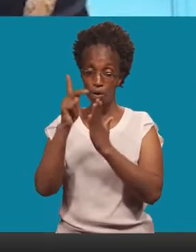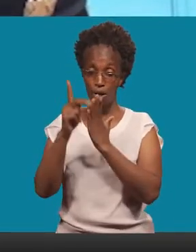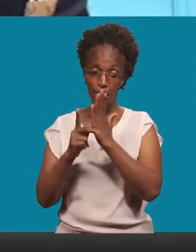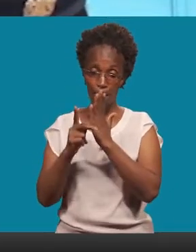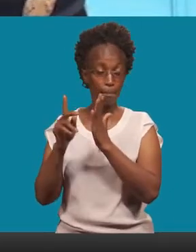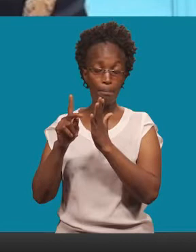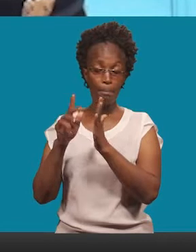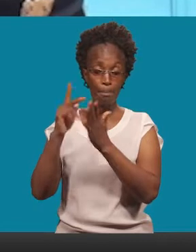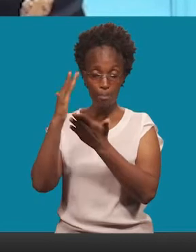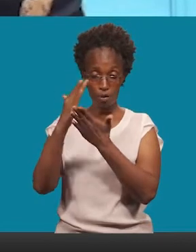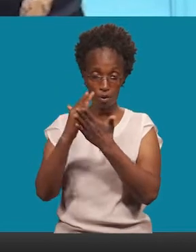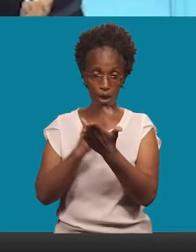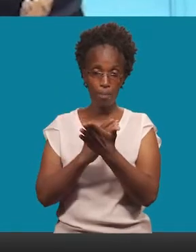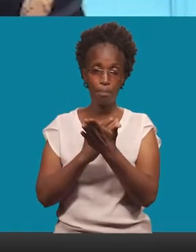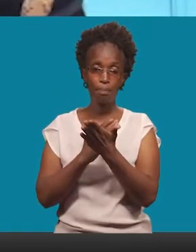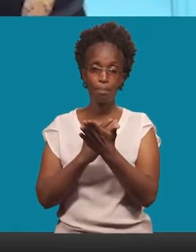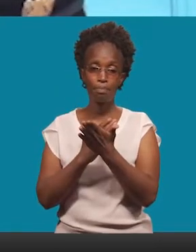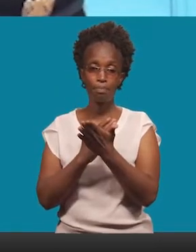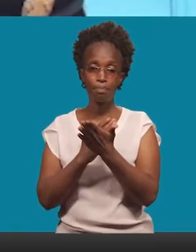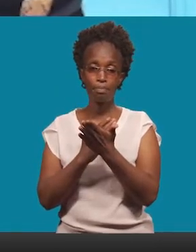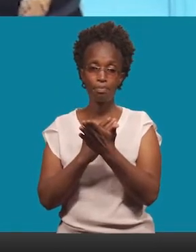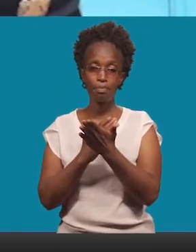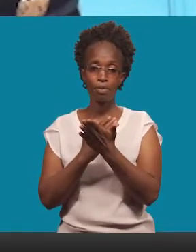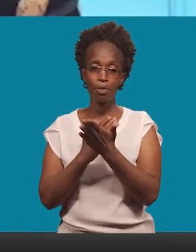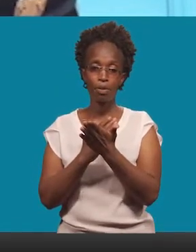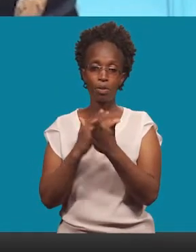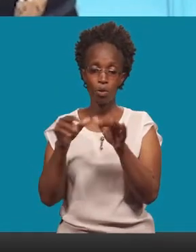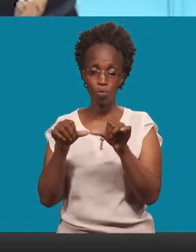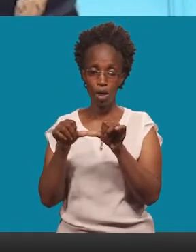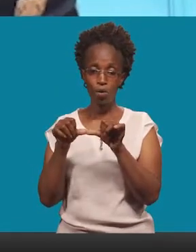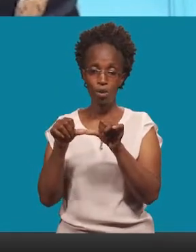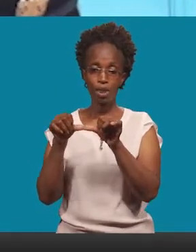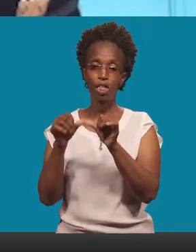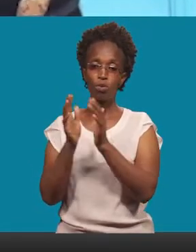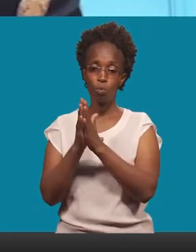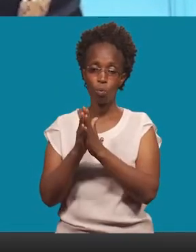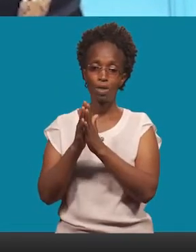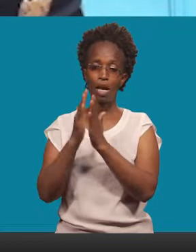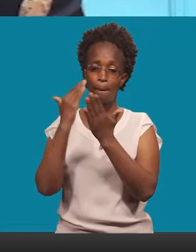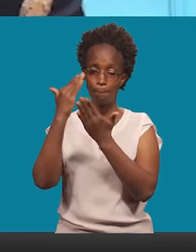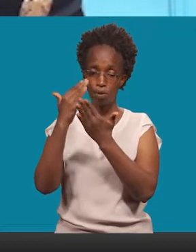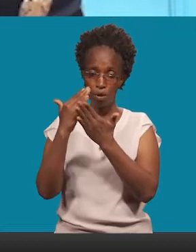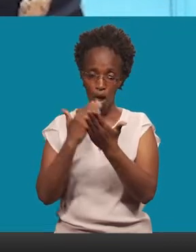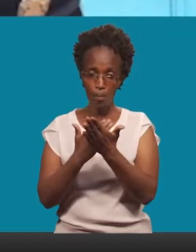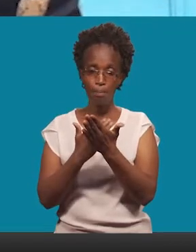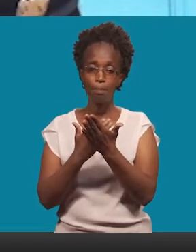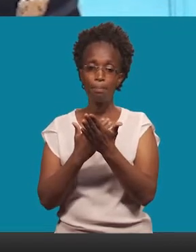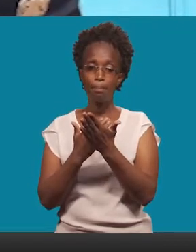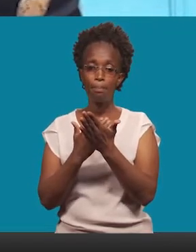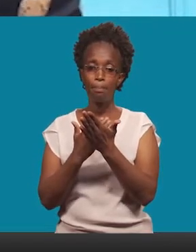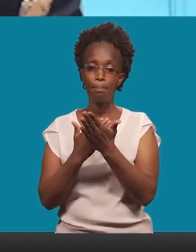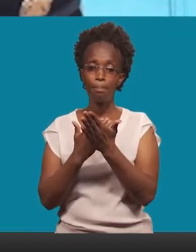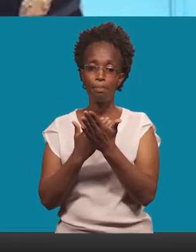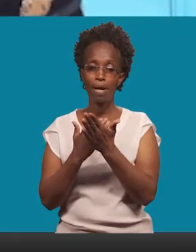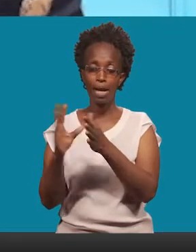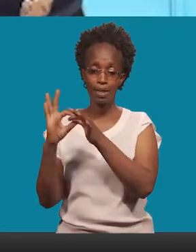Vokoli, that already is undertaking, you know, the program in which they have aquaculture, you know,